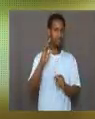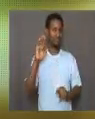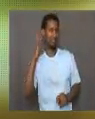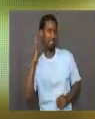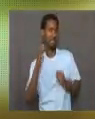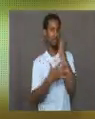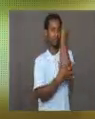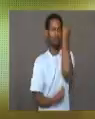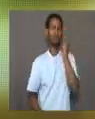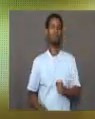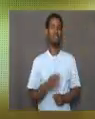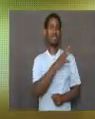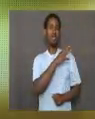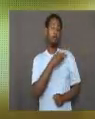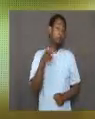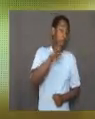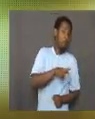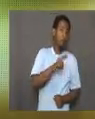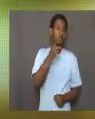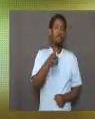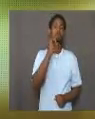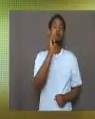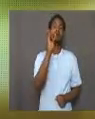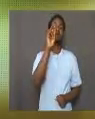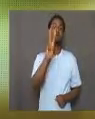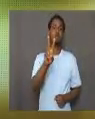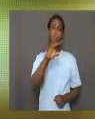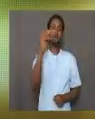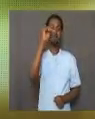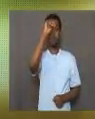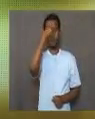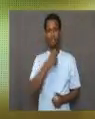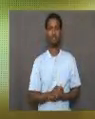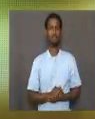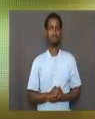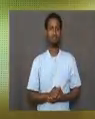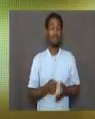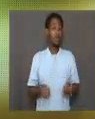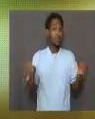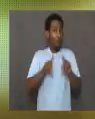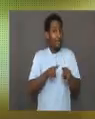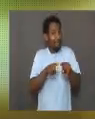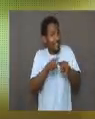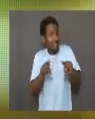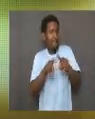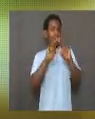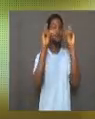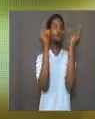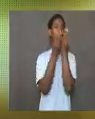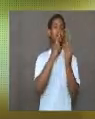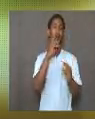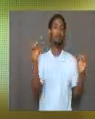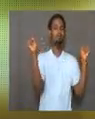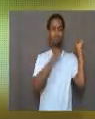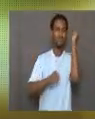poverty or HIV and AIDS. When different groups are in conflict, it